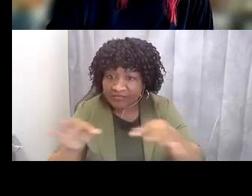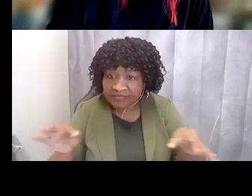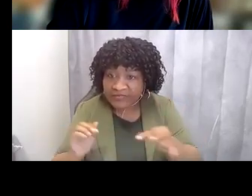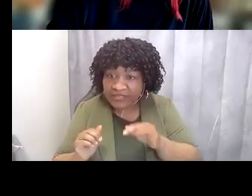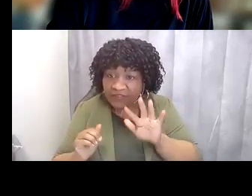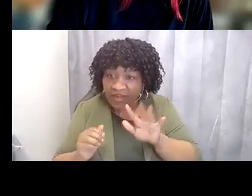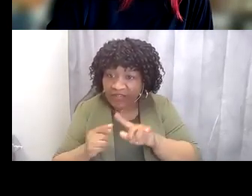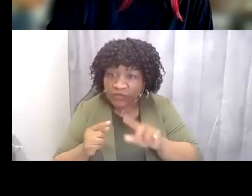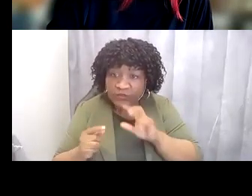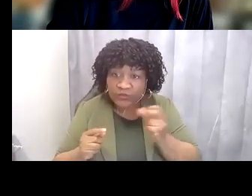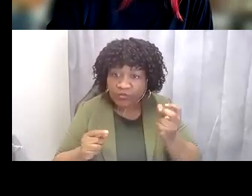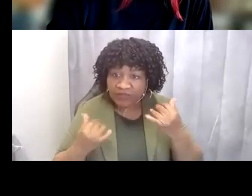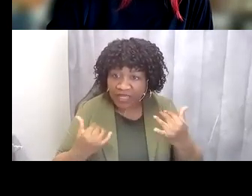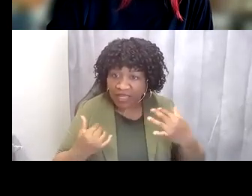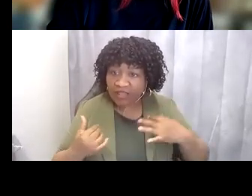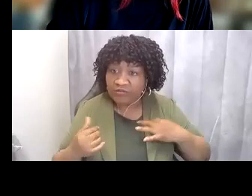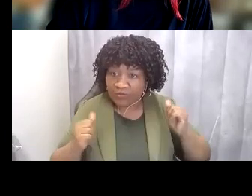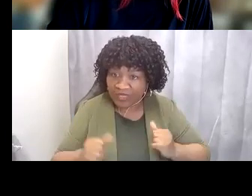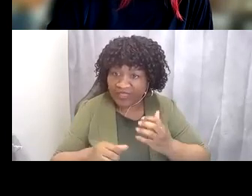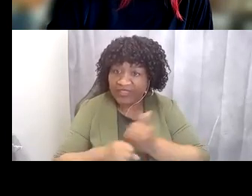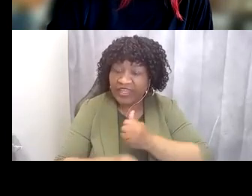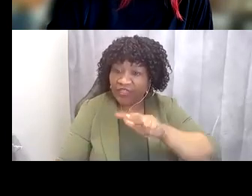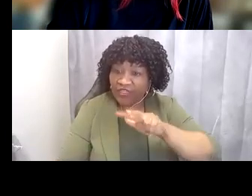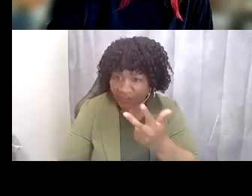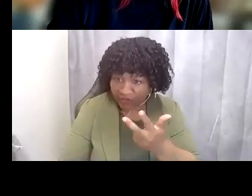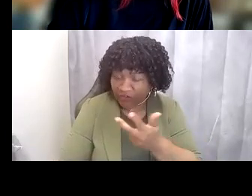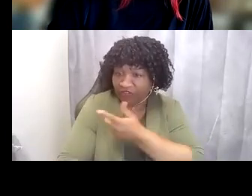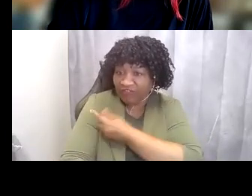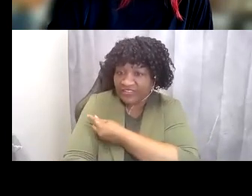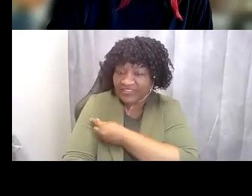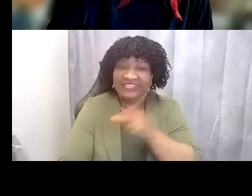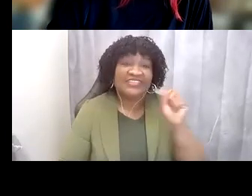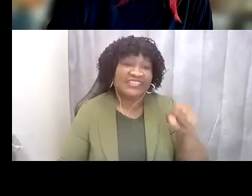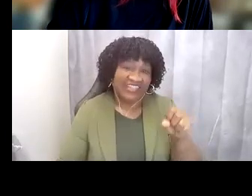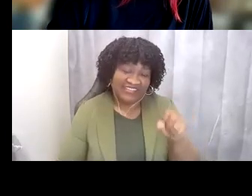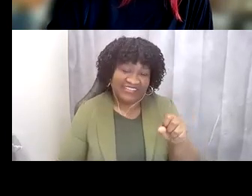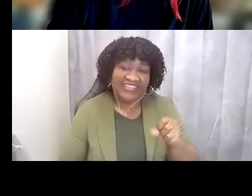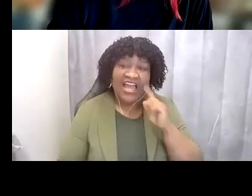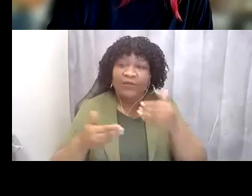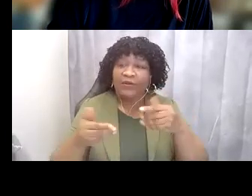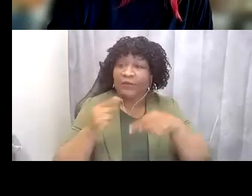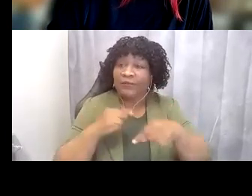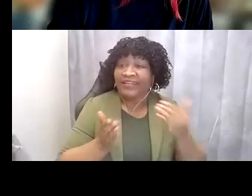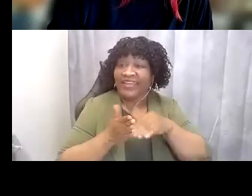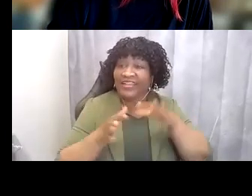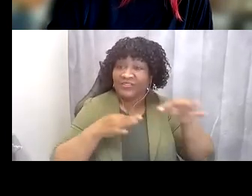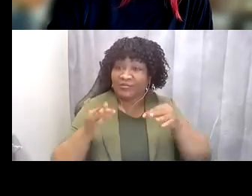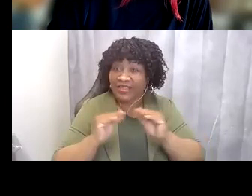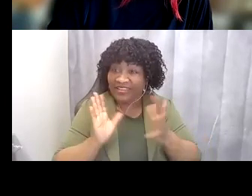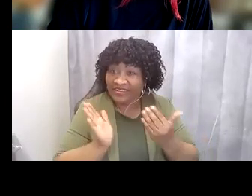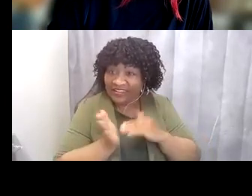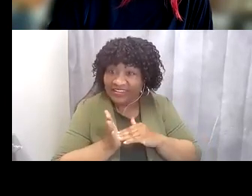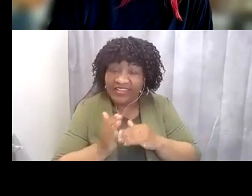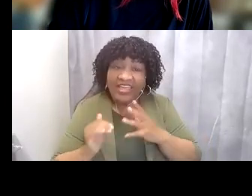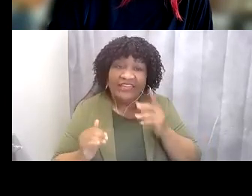to 12-year-olds now being eligible to be vaccinated, and the answer is yes. And I'm gonna go back to where we were, and then we'll